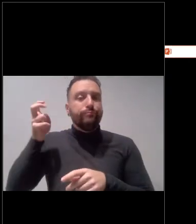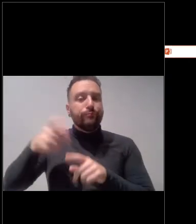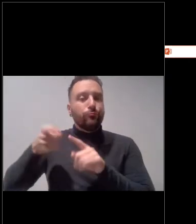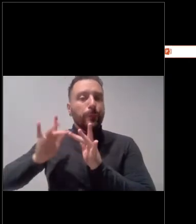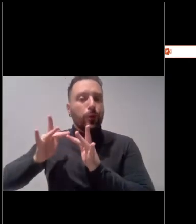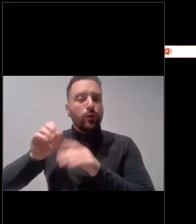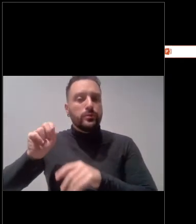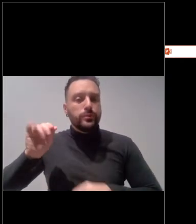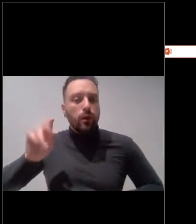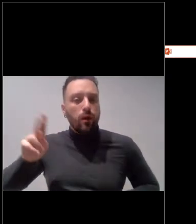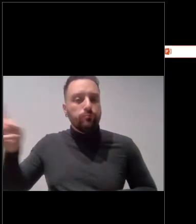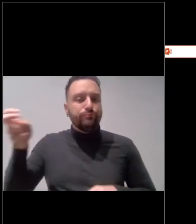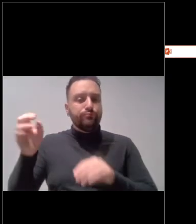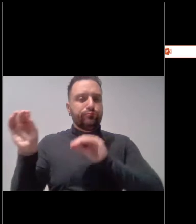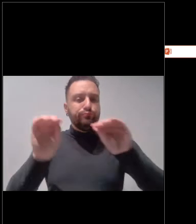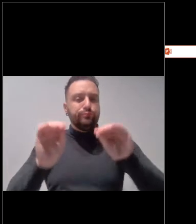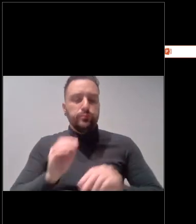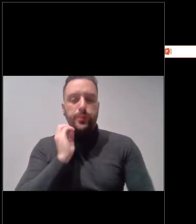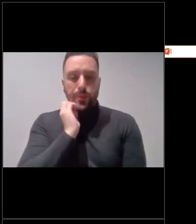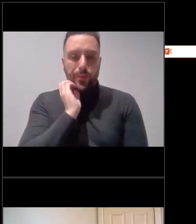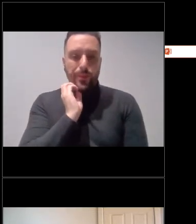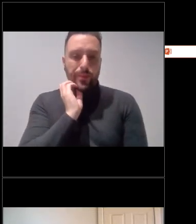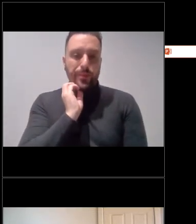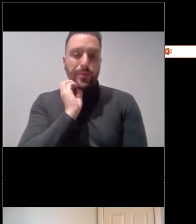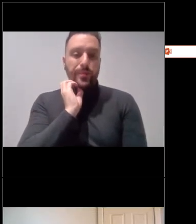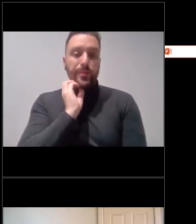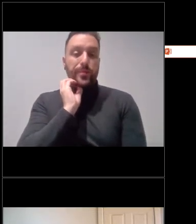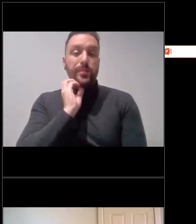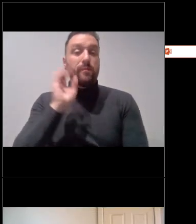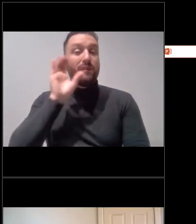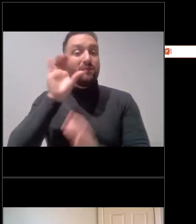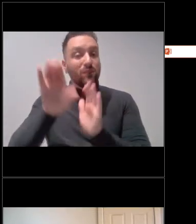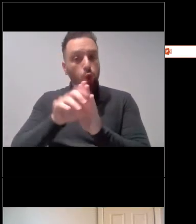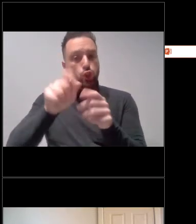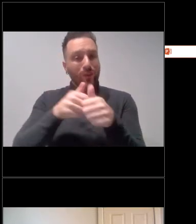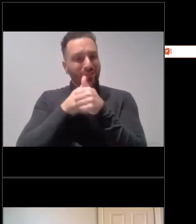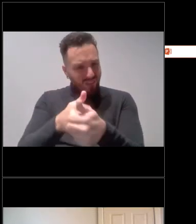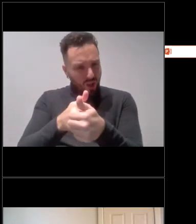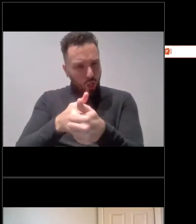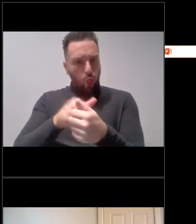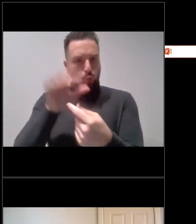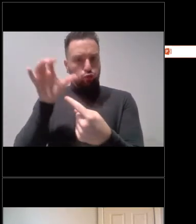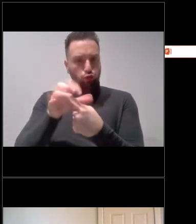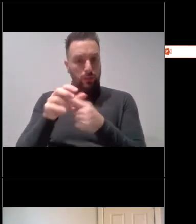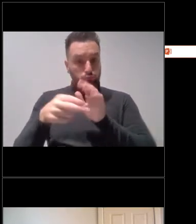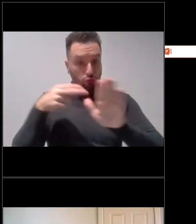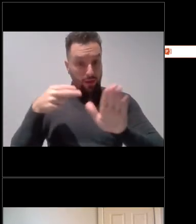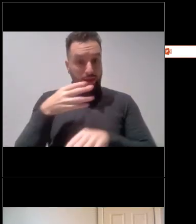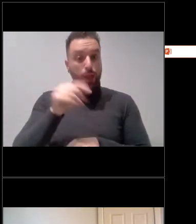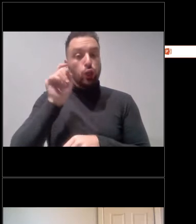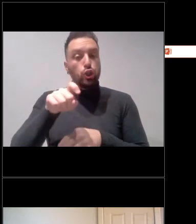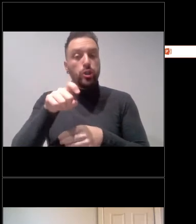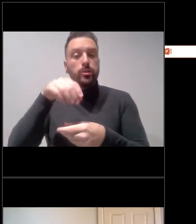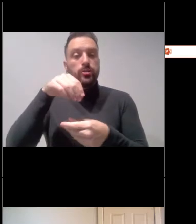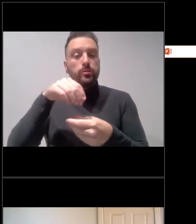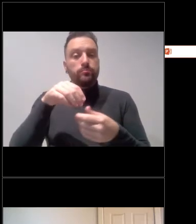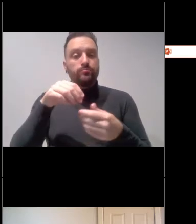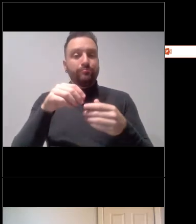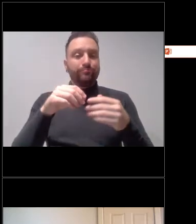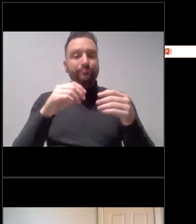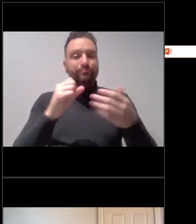actually purchase. Photos should follow the champion brand, and they should feature staff helping